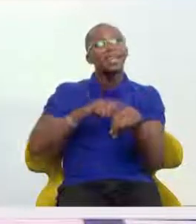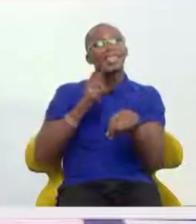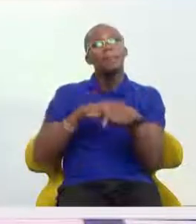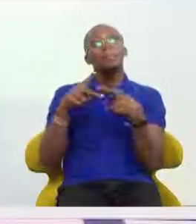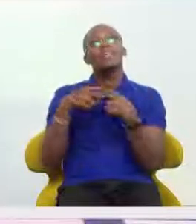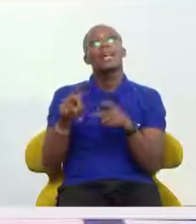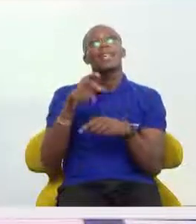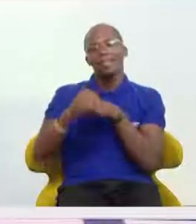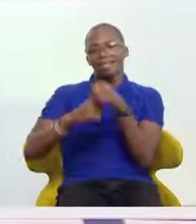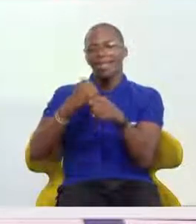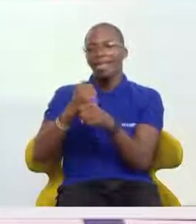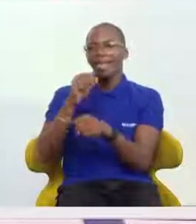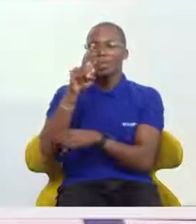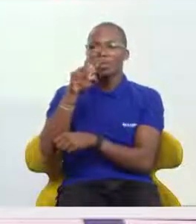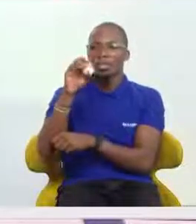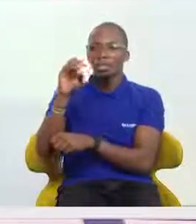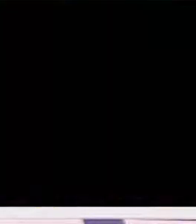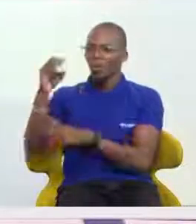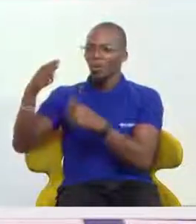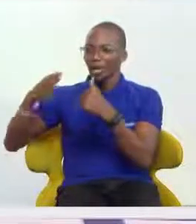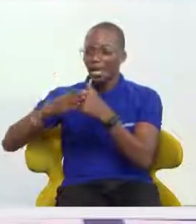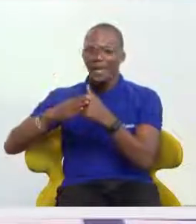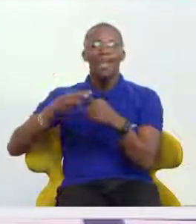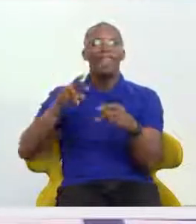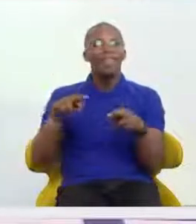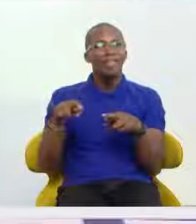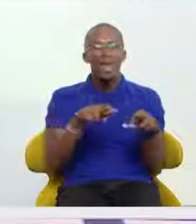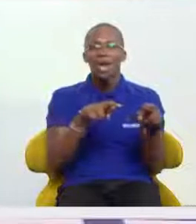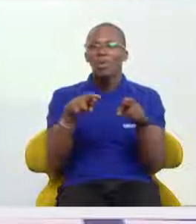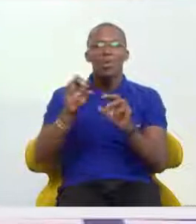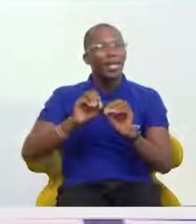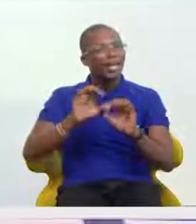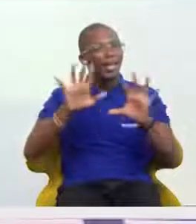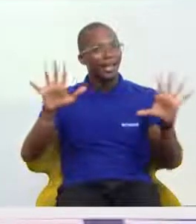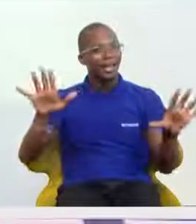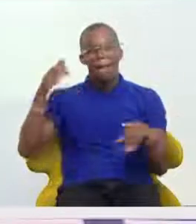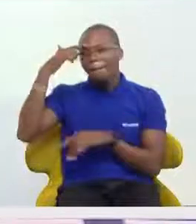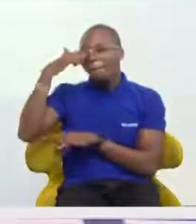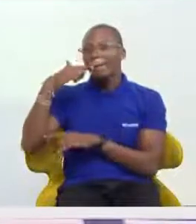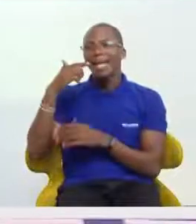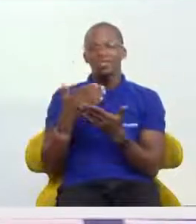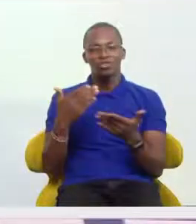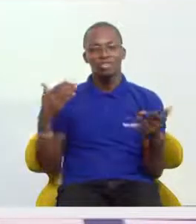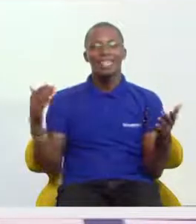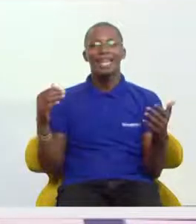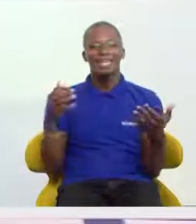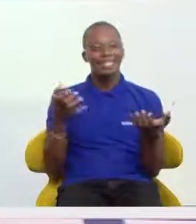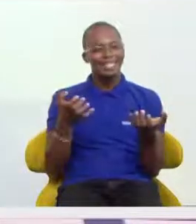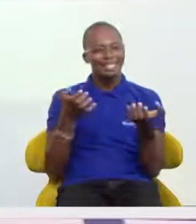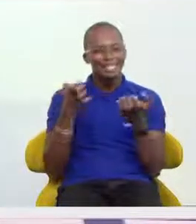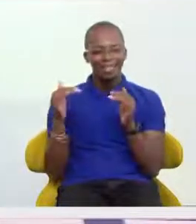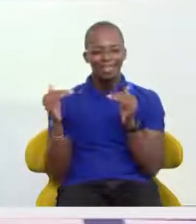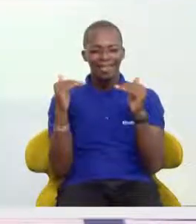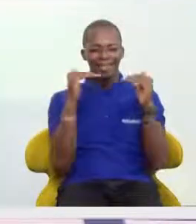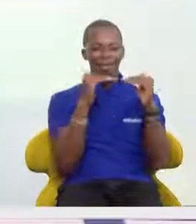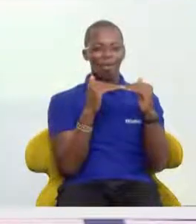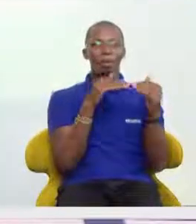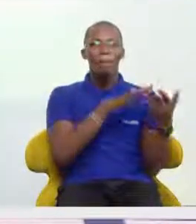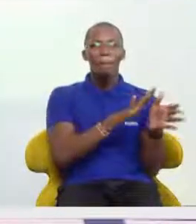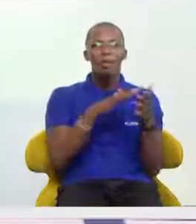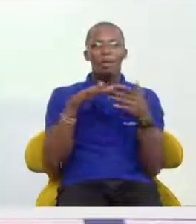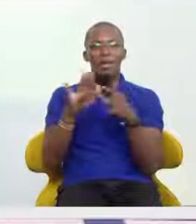2009, the road forward was very clear. Blind children deserved the same educational opportunities as their sighted peers.